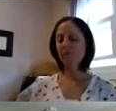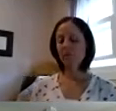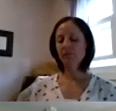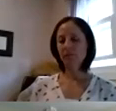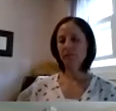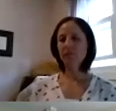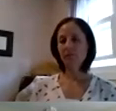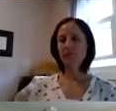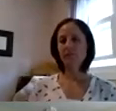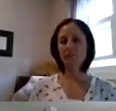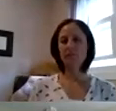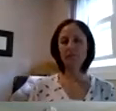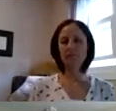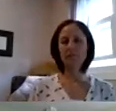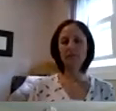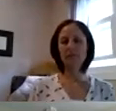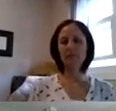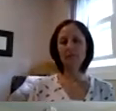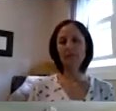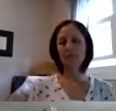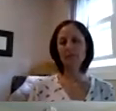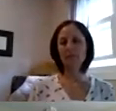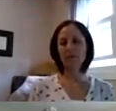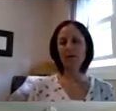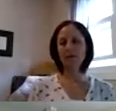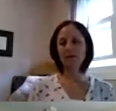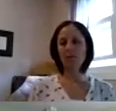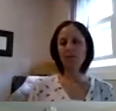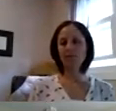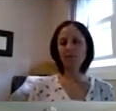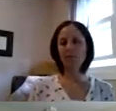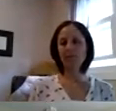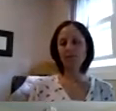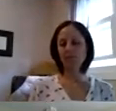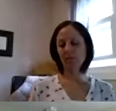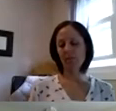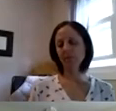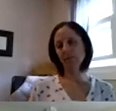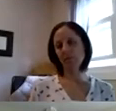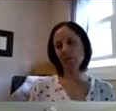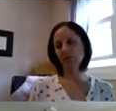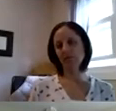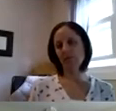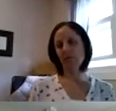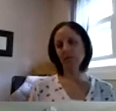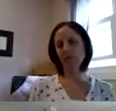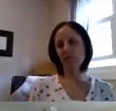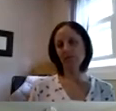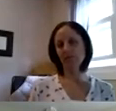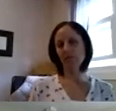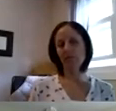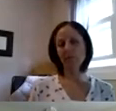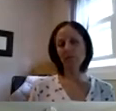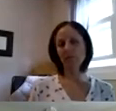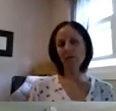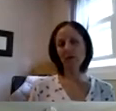any previous funding. That is correct. These awards will be in addition to. Now, it is important to